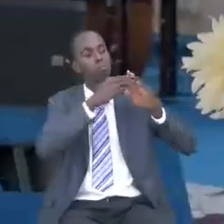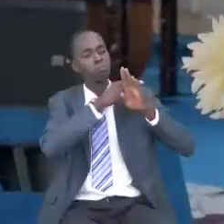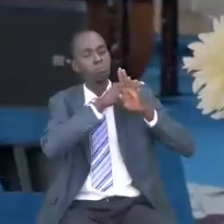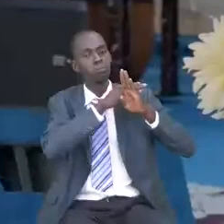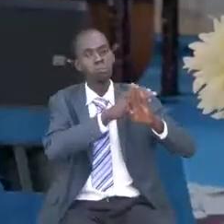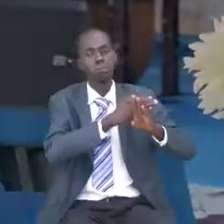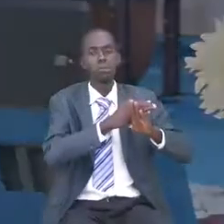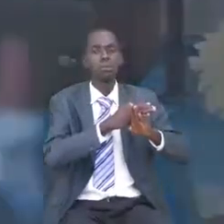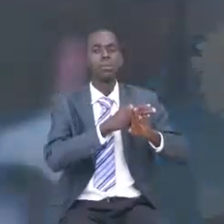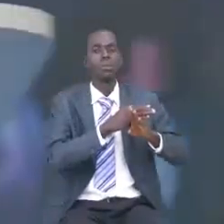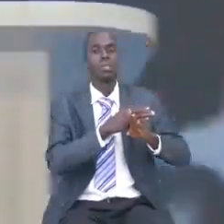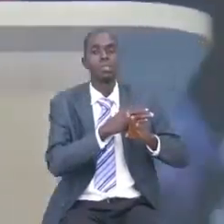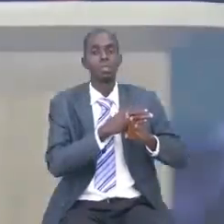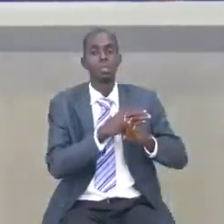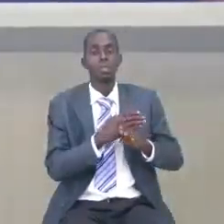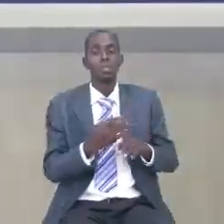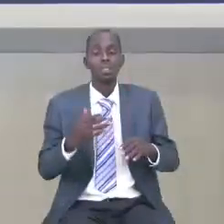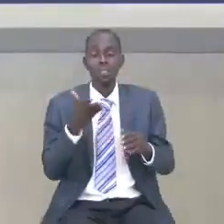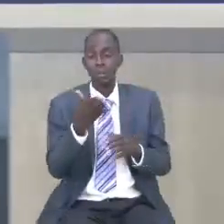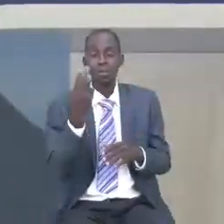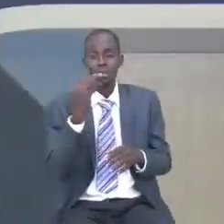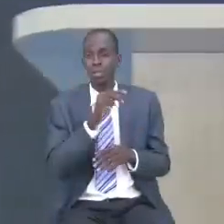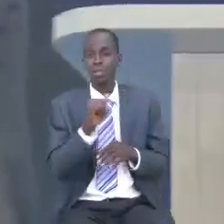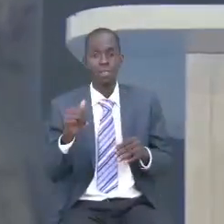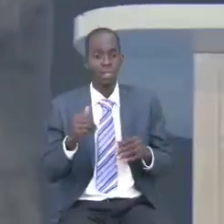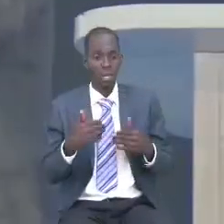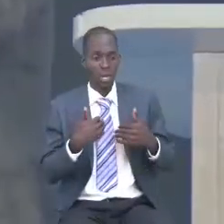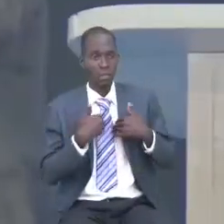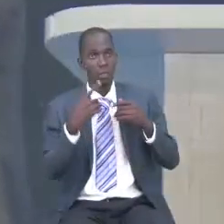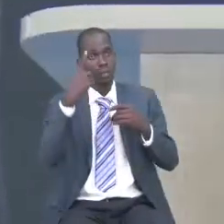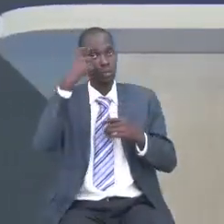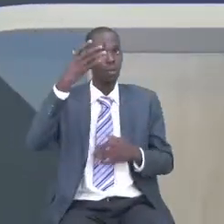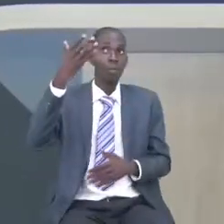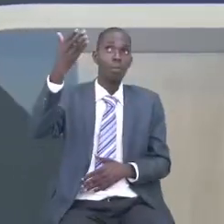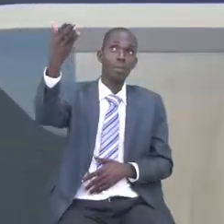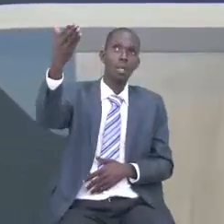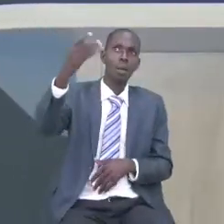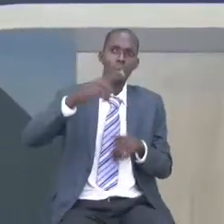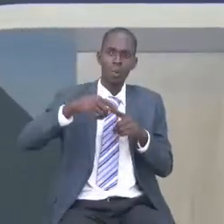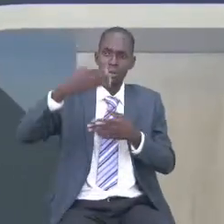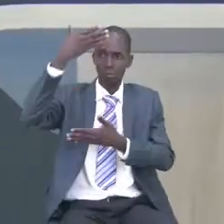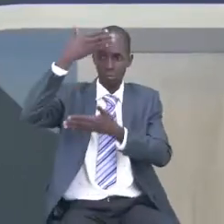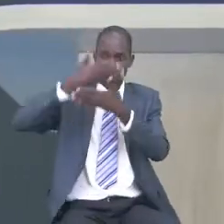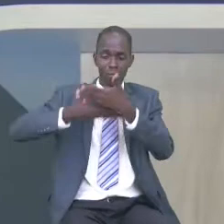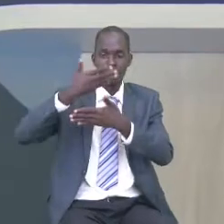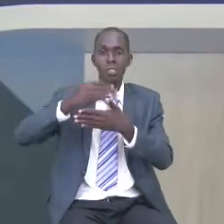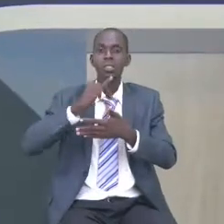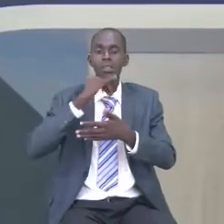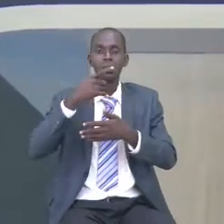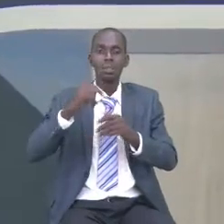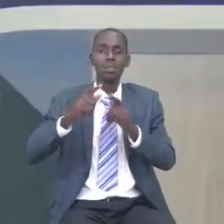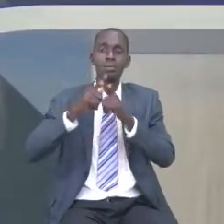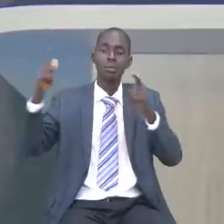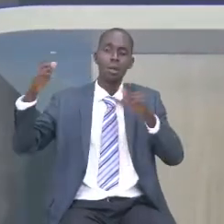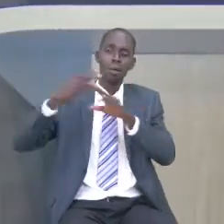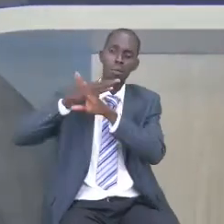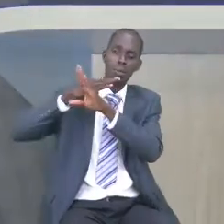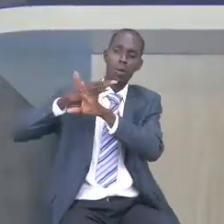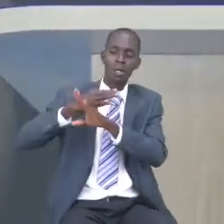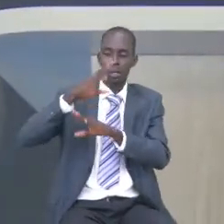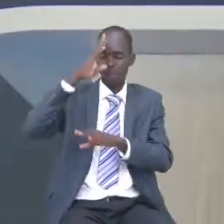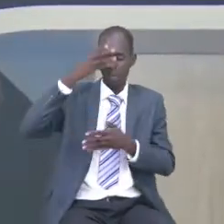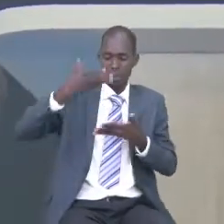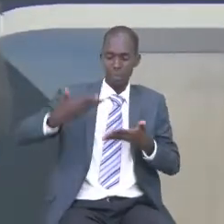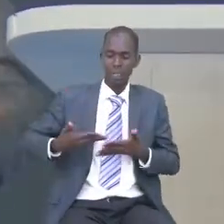Here was his dream, and here was the stumbling block, and the stumbling block was between him and